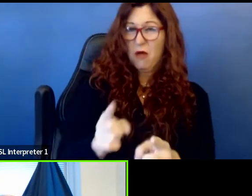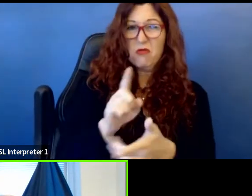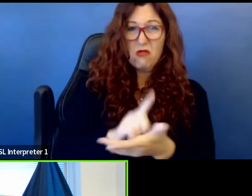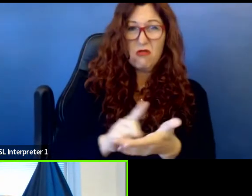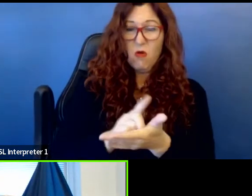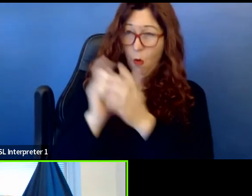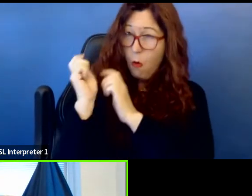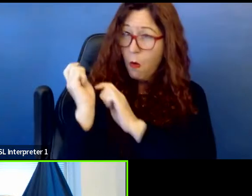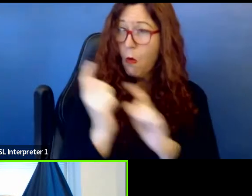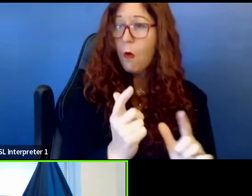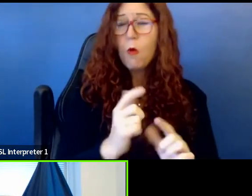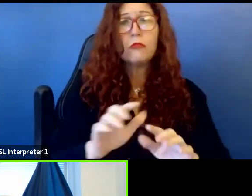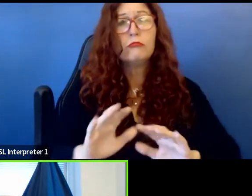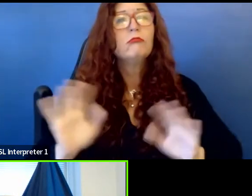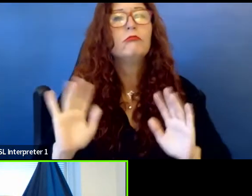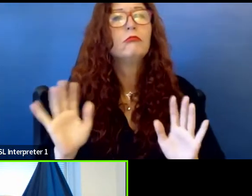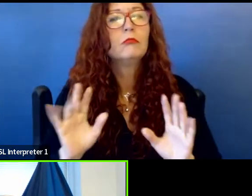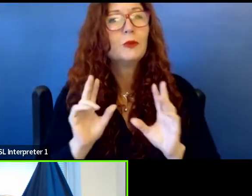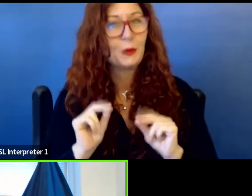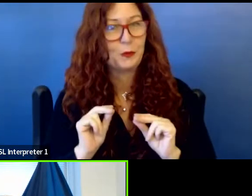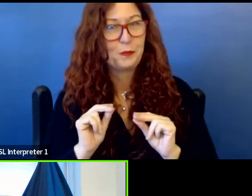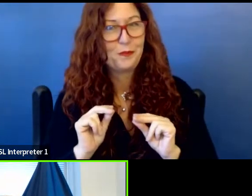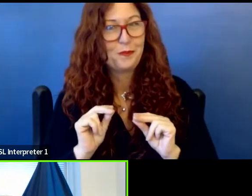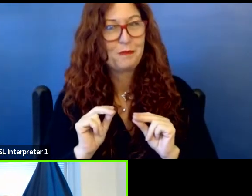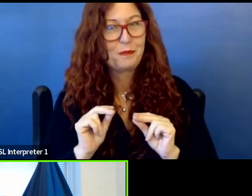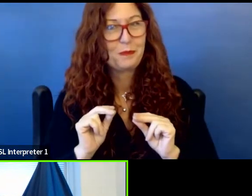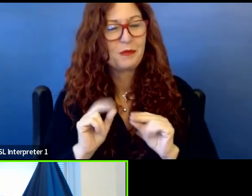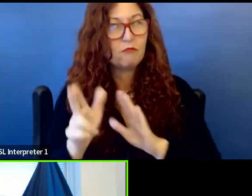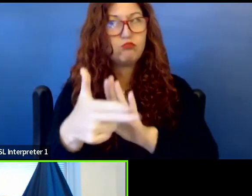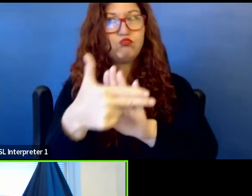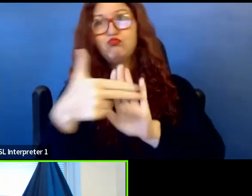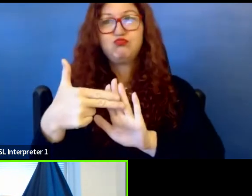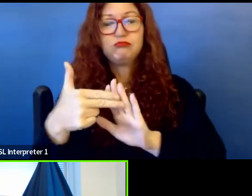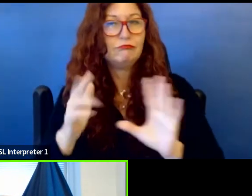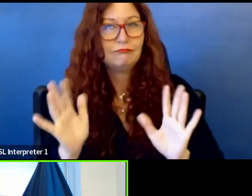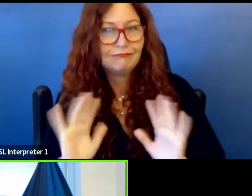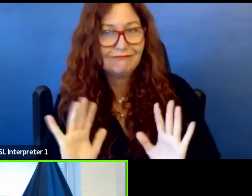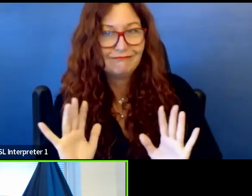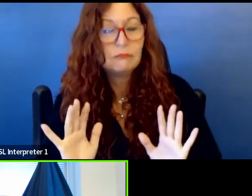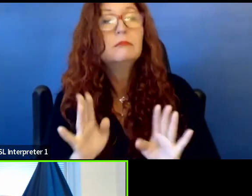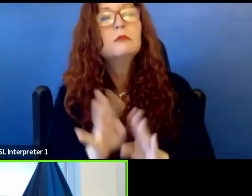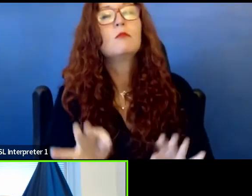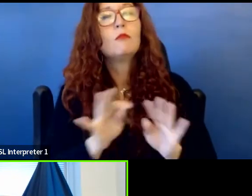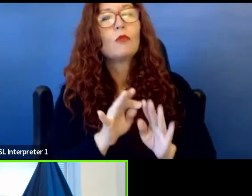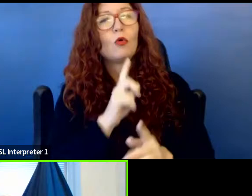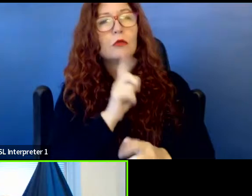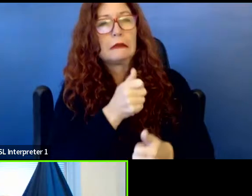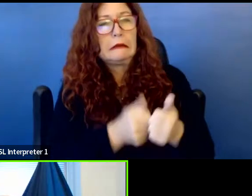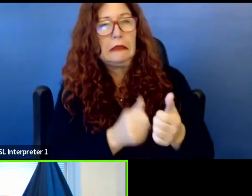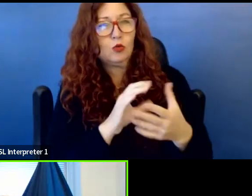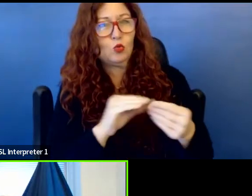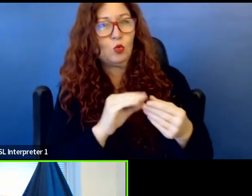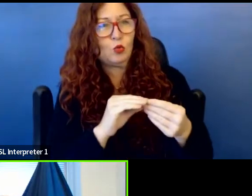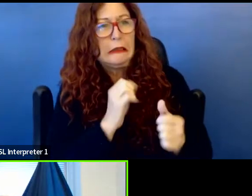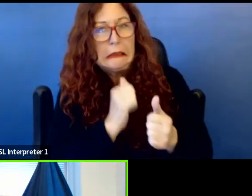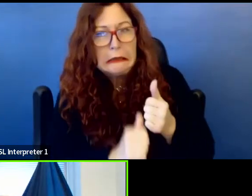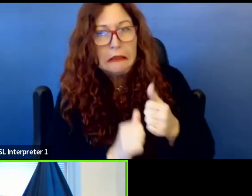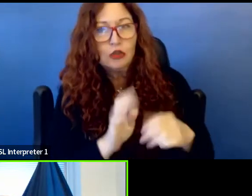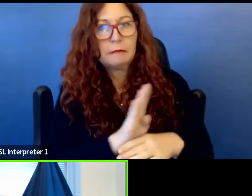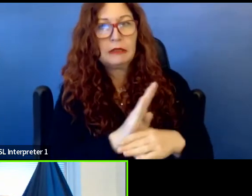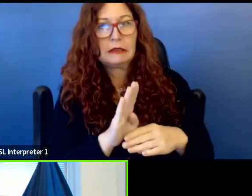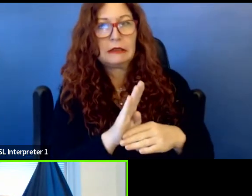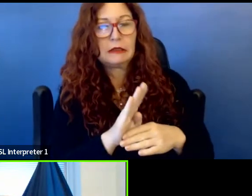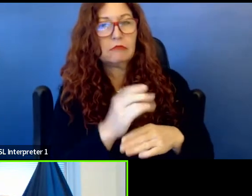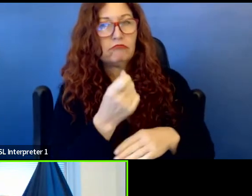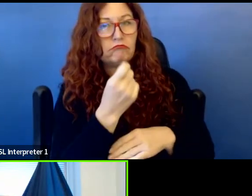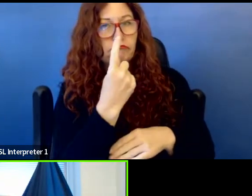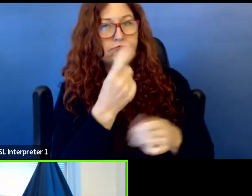an agency consider each situation accompany individually finally i feel compelled to mention that i believe that it's unfortunate that we're holding